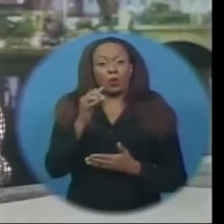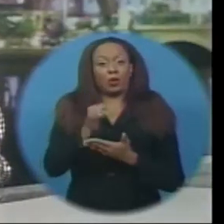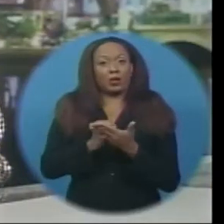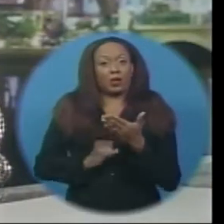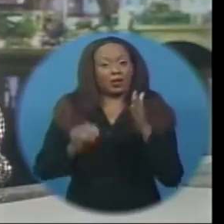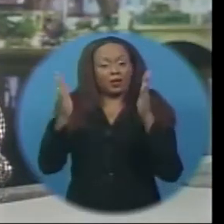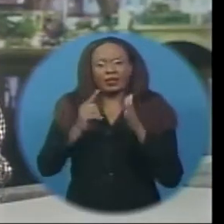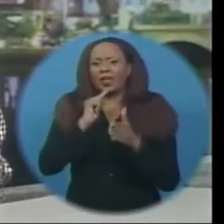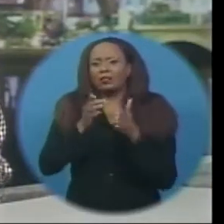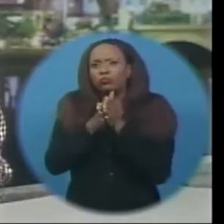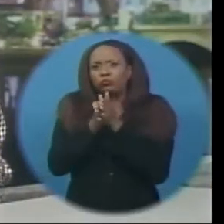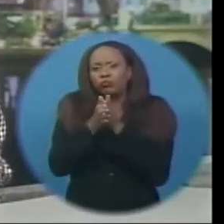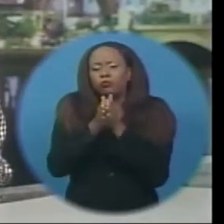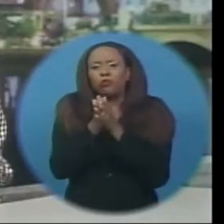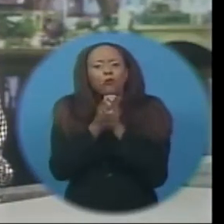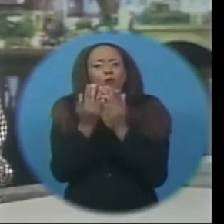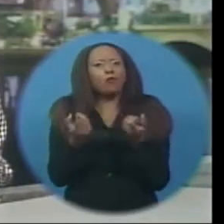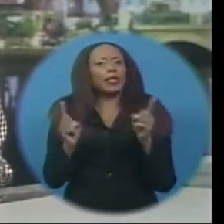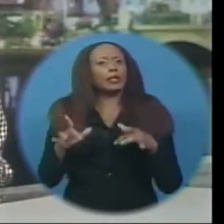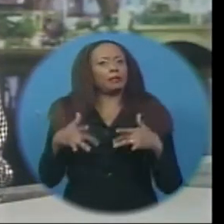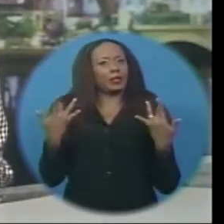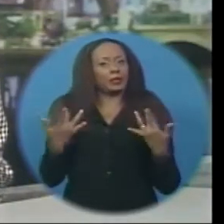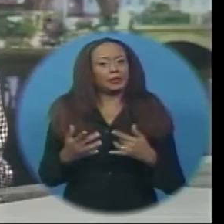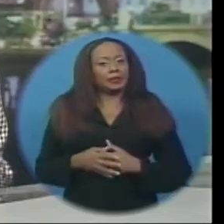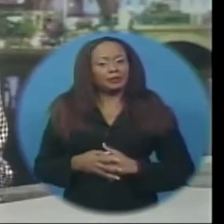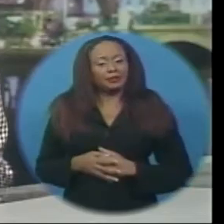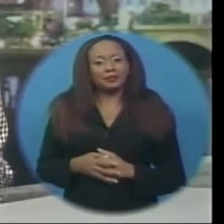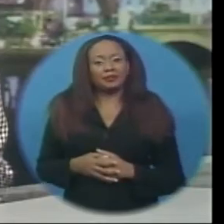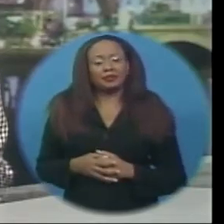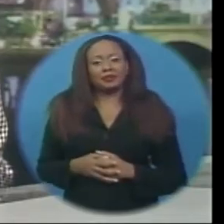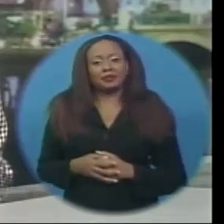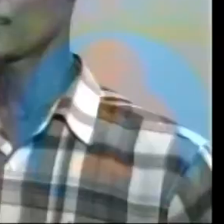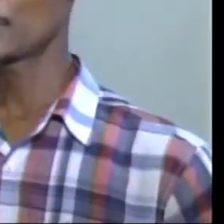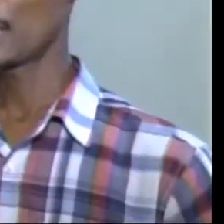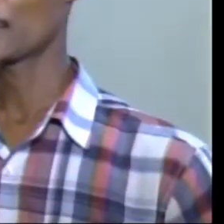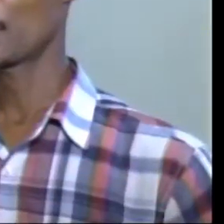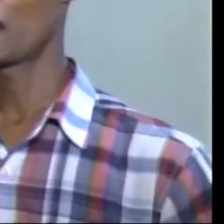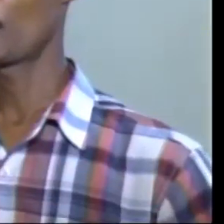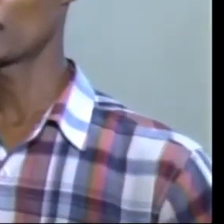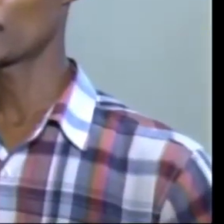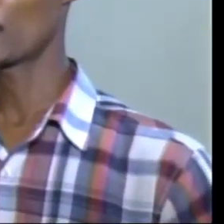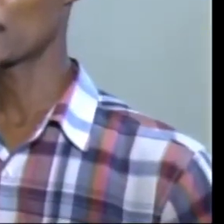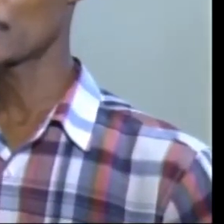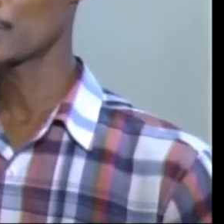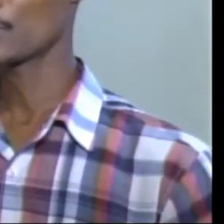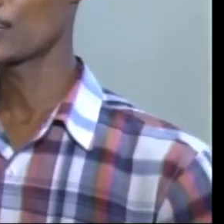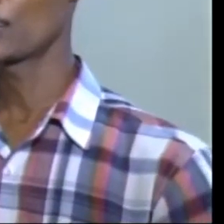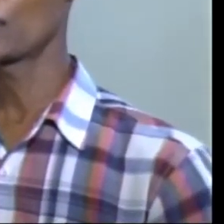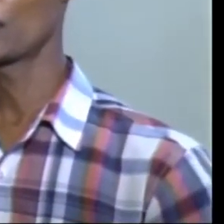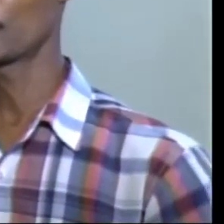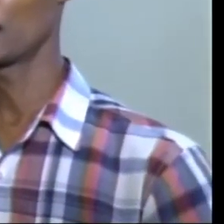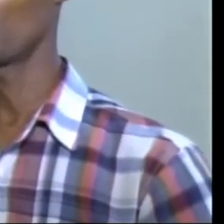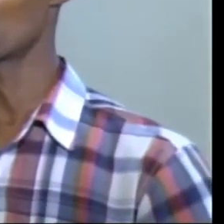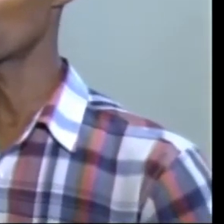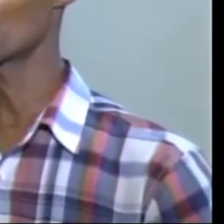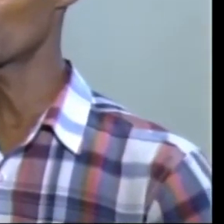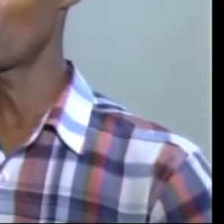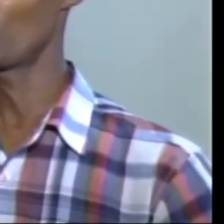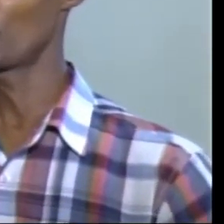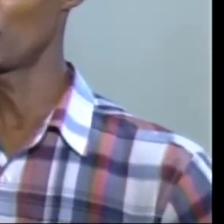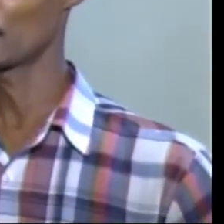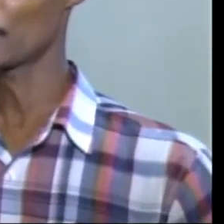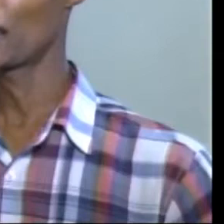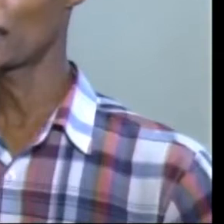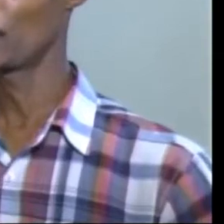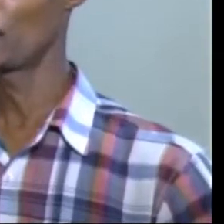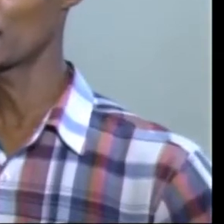And artist Pedro Tate says he's looking forward to the event. Actually, yes. On the 26th, the pieces that